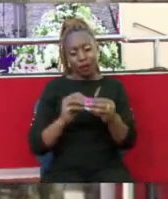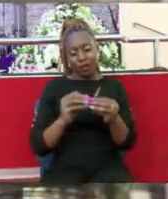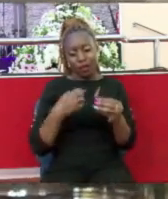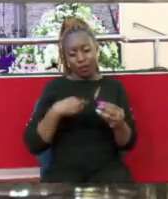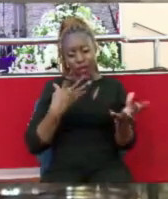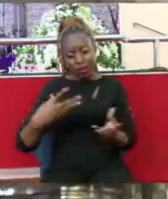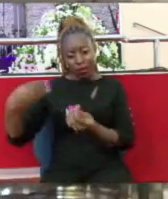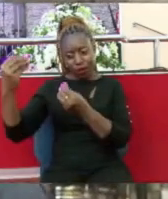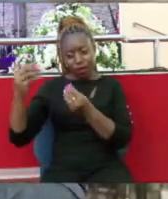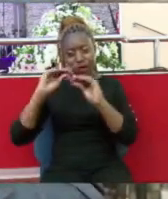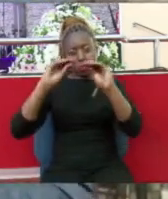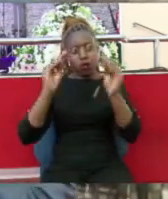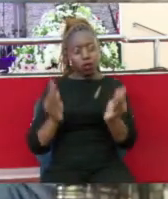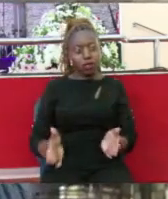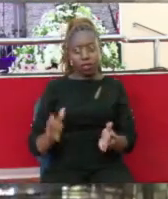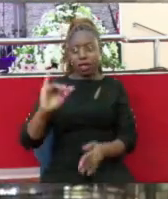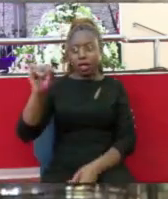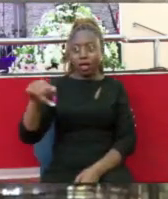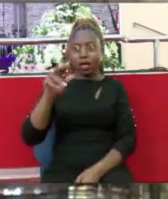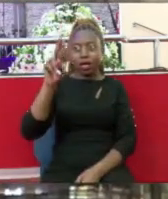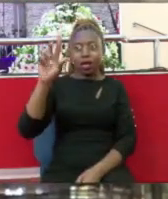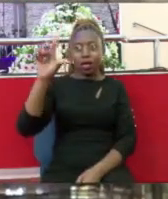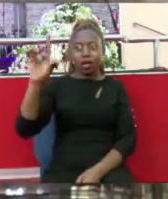Teacher Julia here. Mrs.